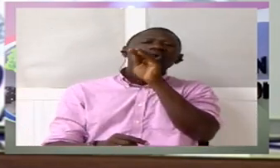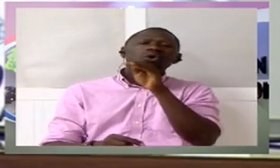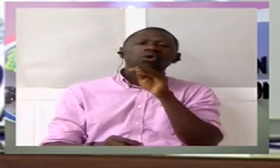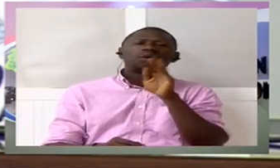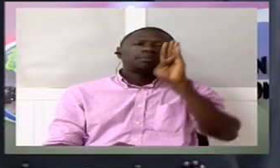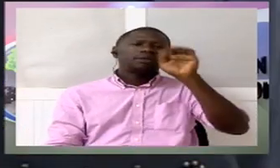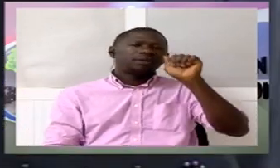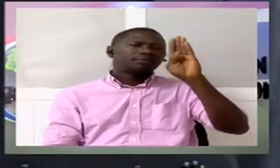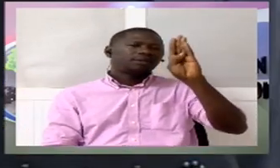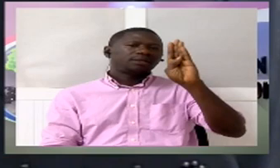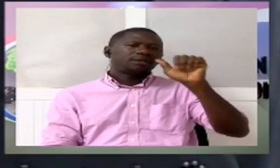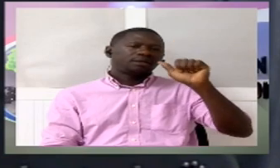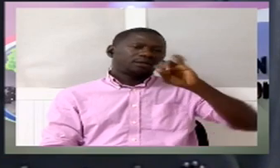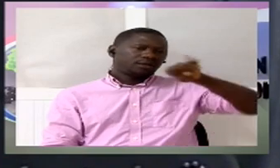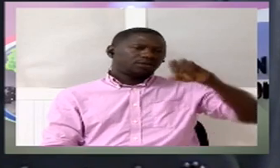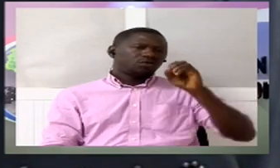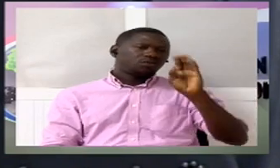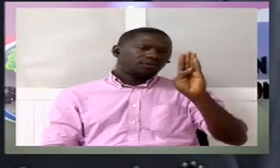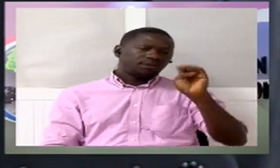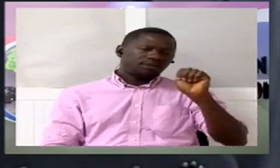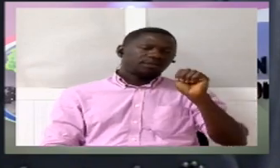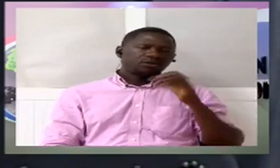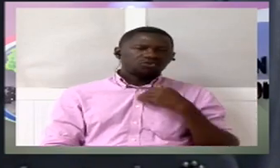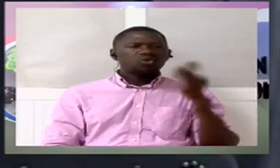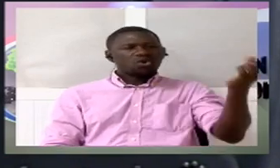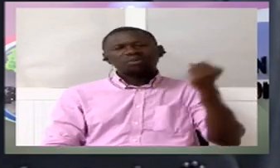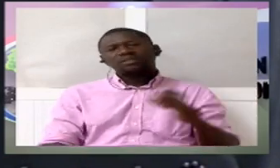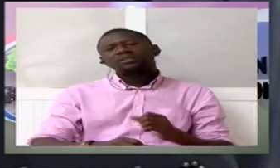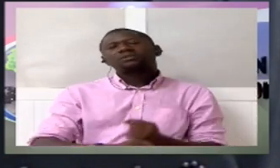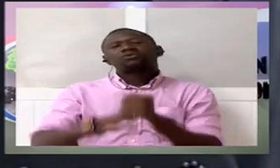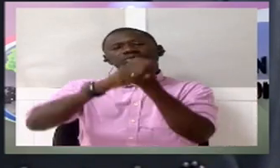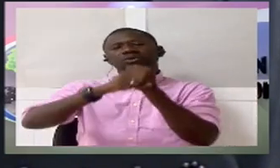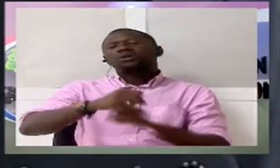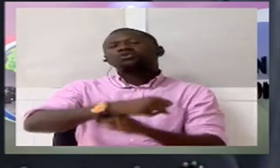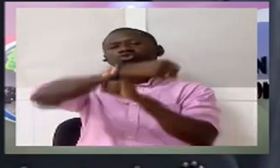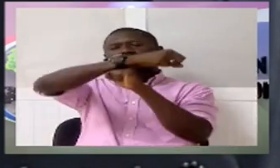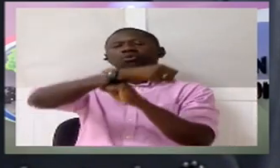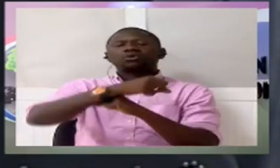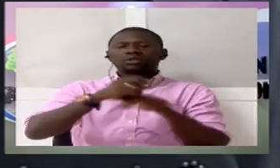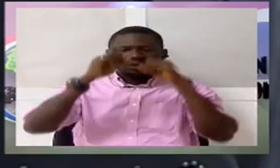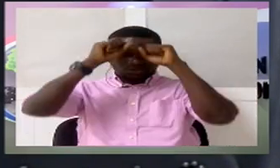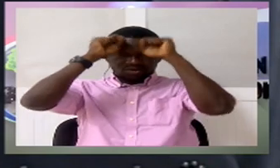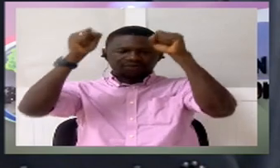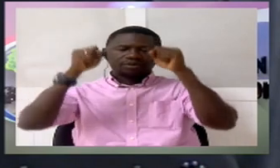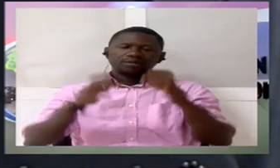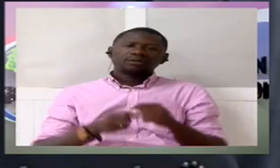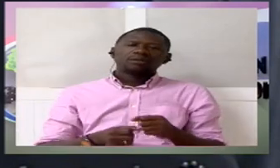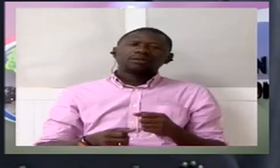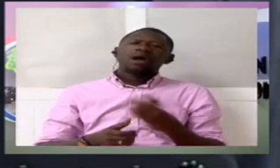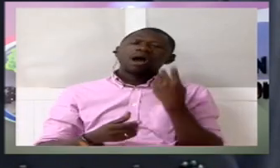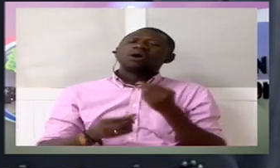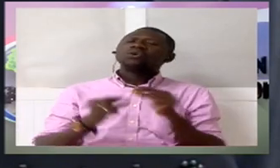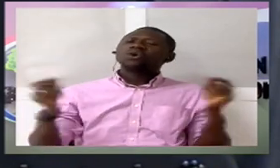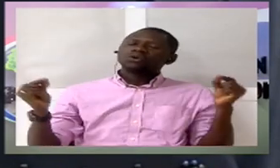assist? What juma wala tembe juma lom AFPRC la mararoko no ye Baba Diop kumandi nampro ay kafuima.